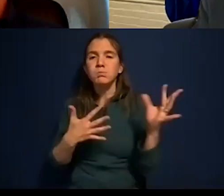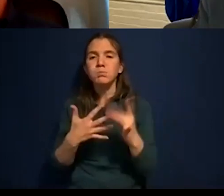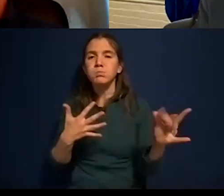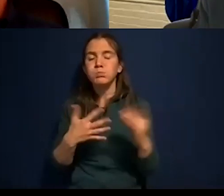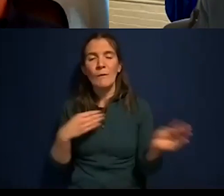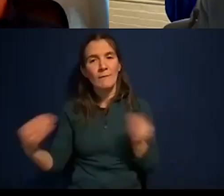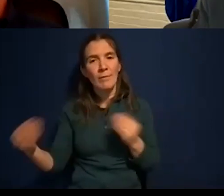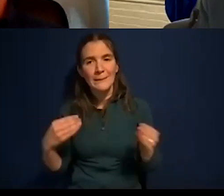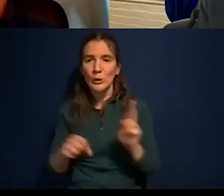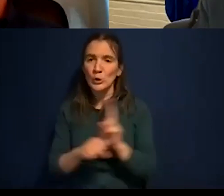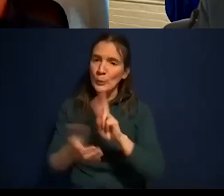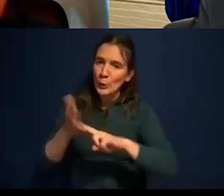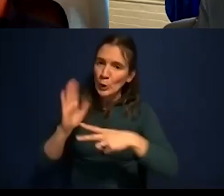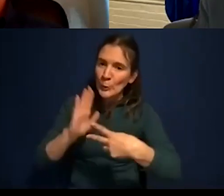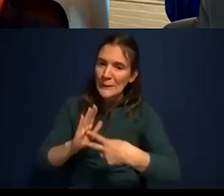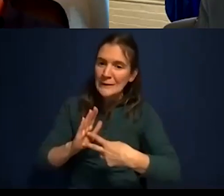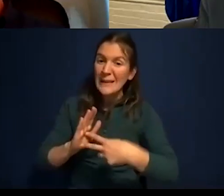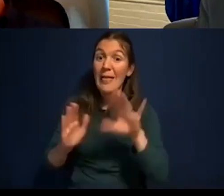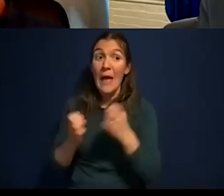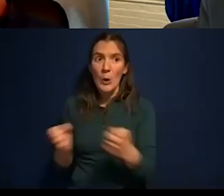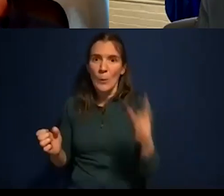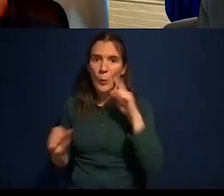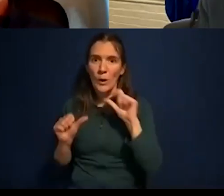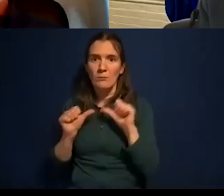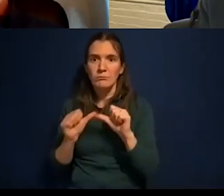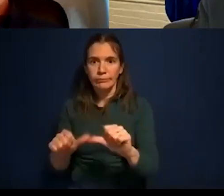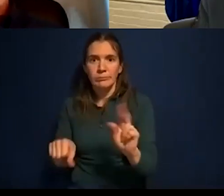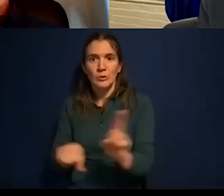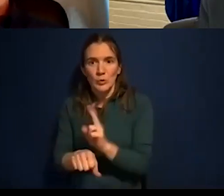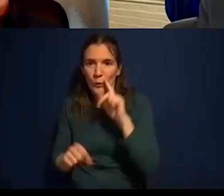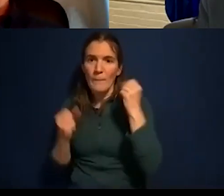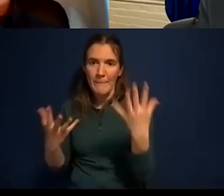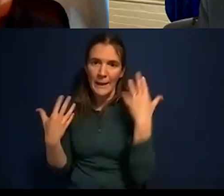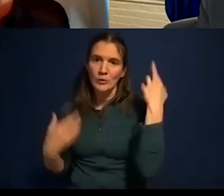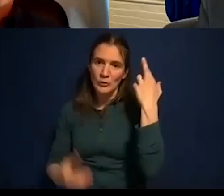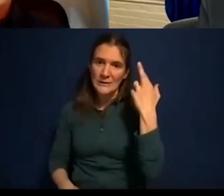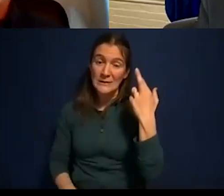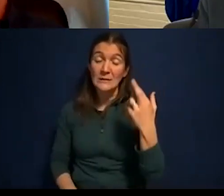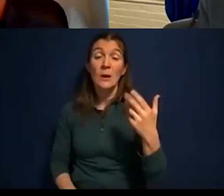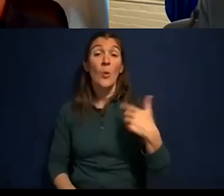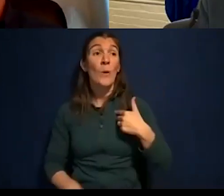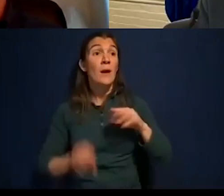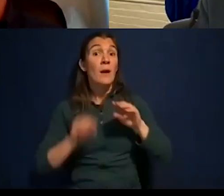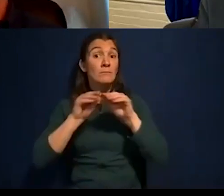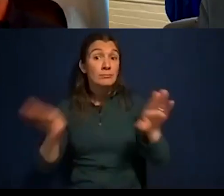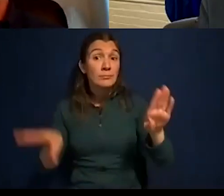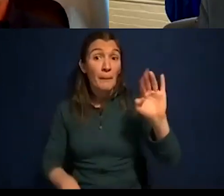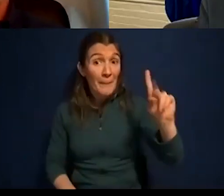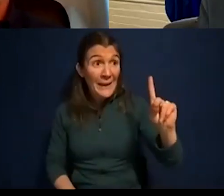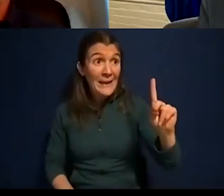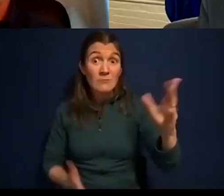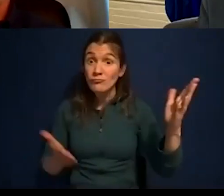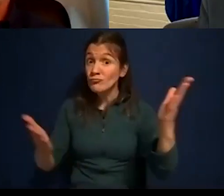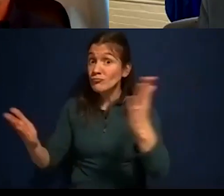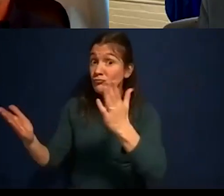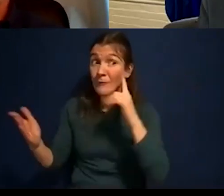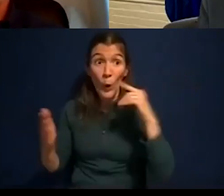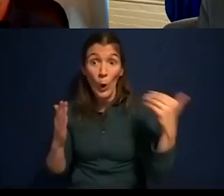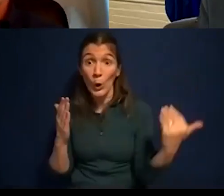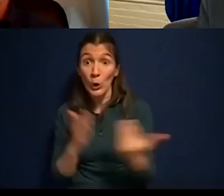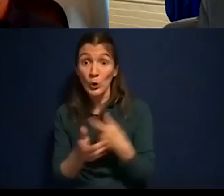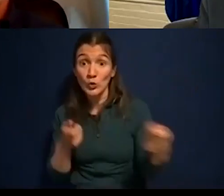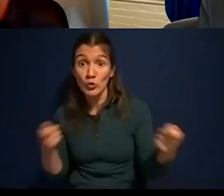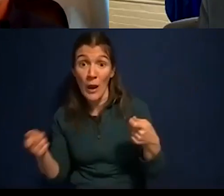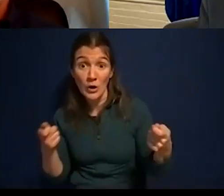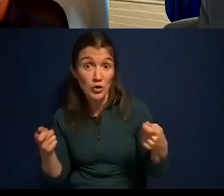and gives us a piece of equipment that would be useful. So we advertised the bid for the new sidewalk tractor.